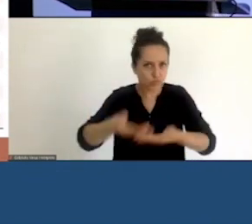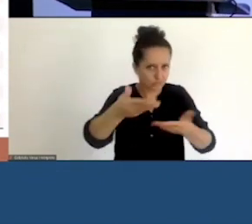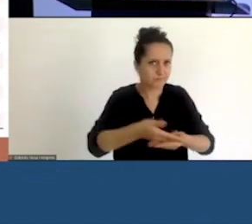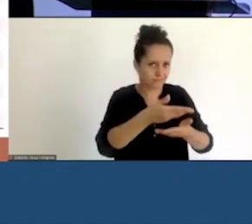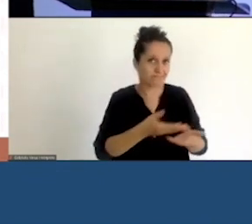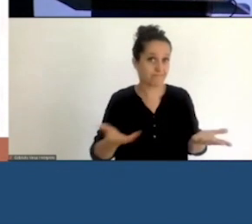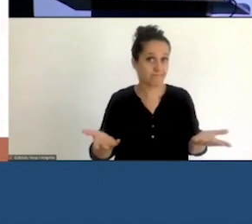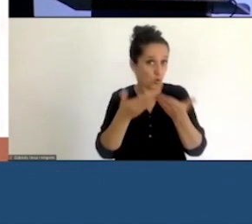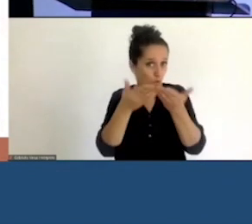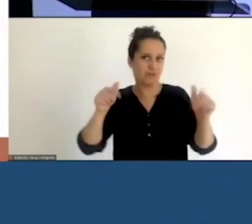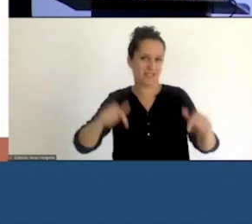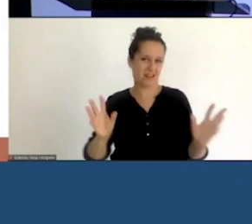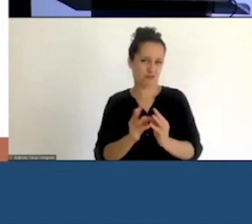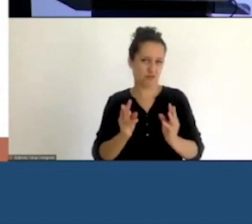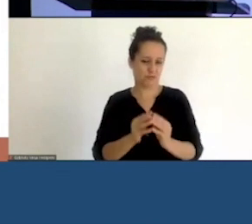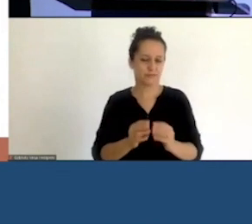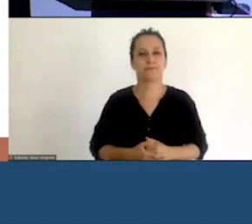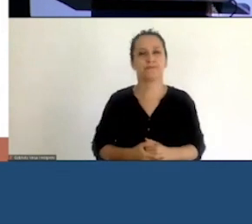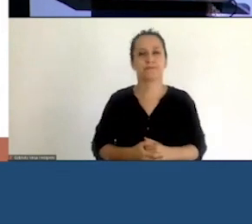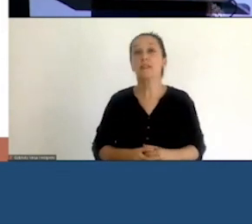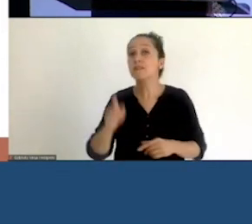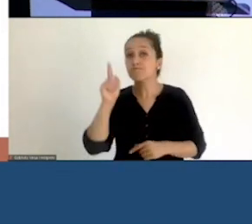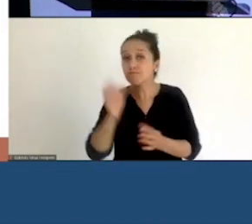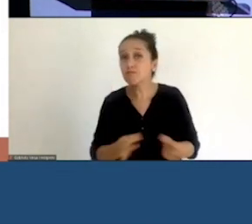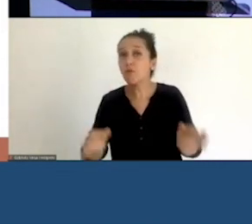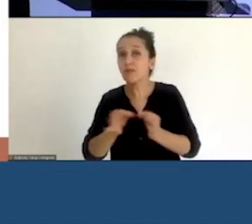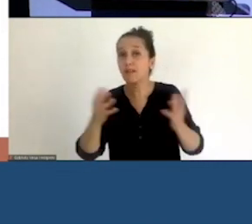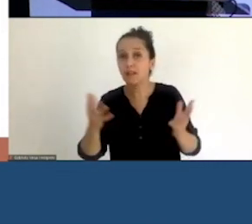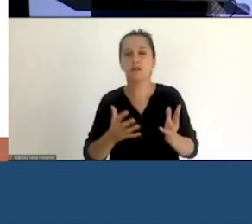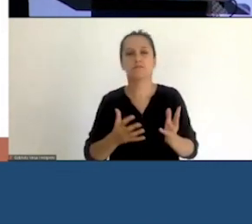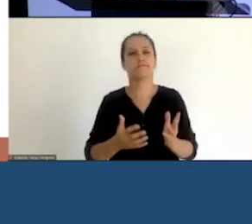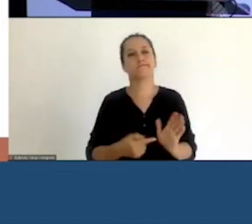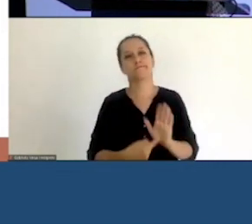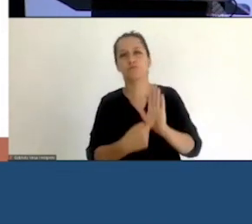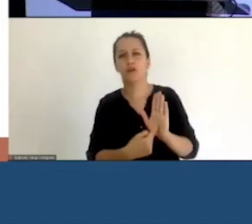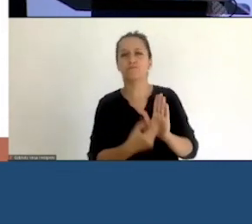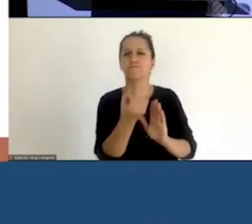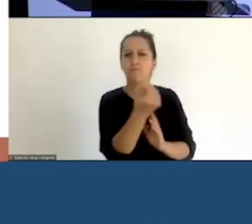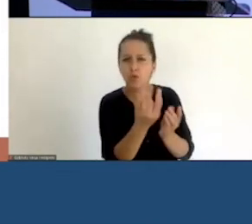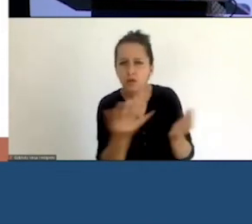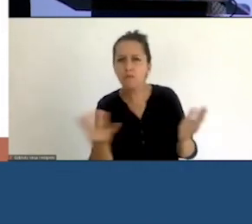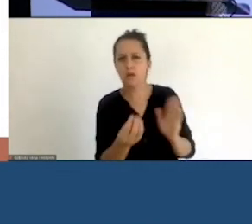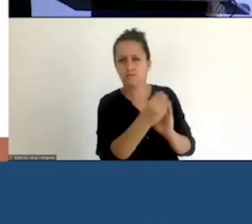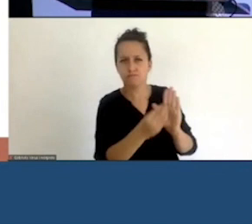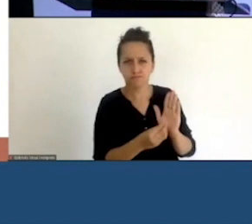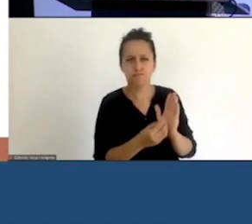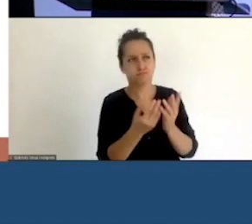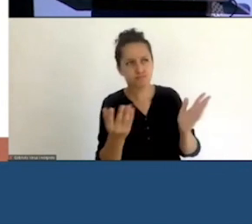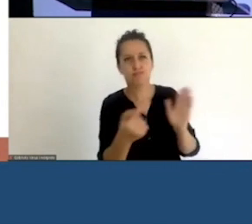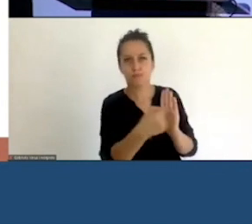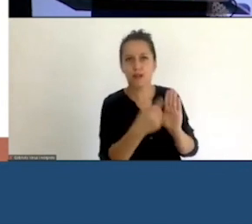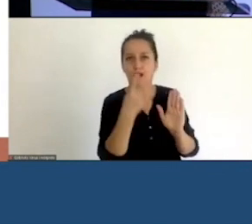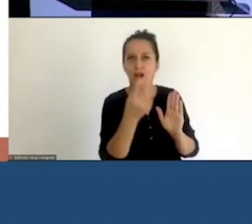And it's important to have the importance of data. We need SDG Gateway